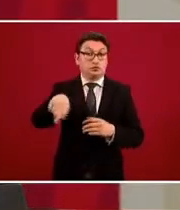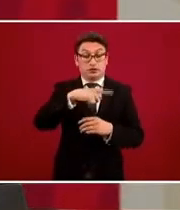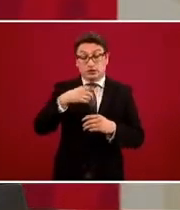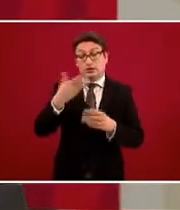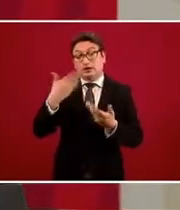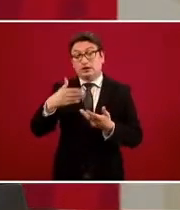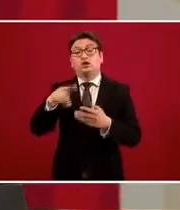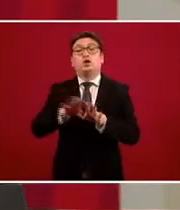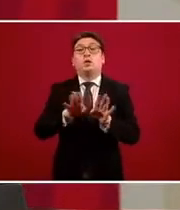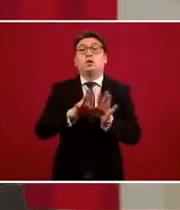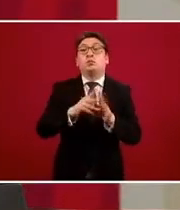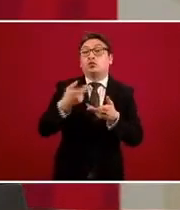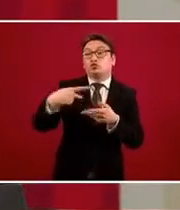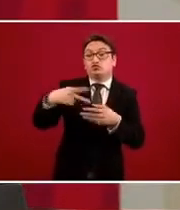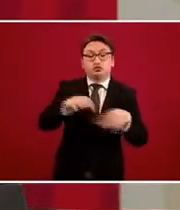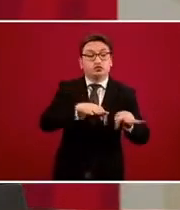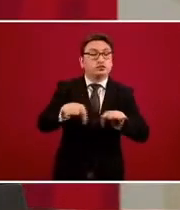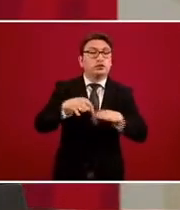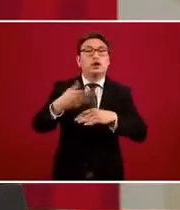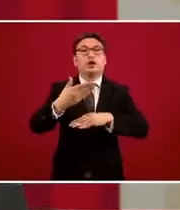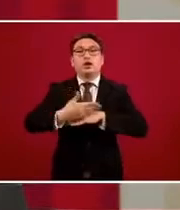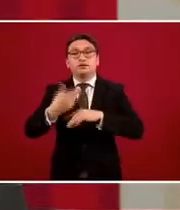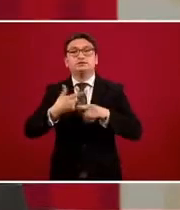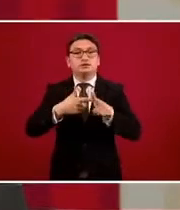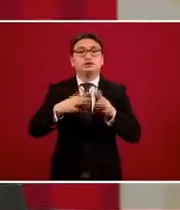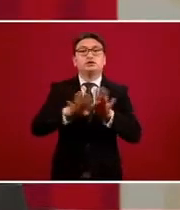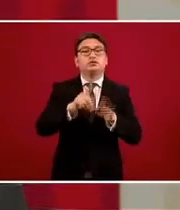This would have to do with the Ministry of